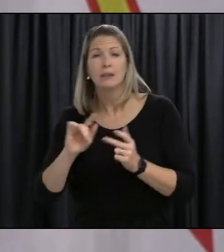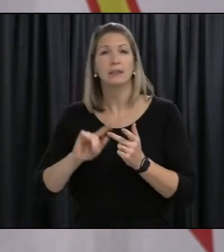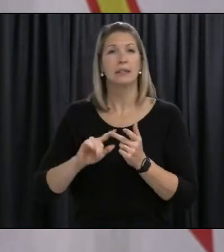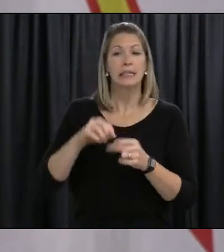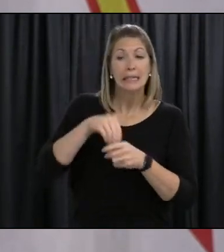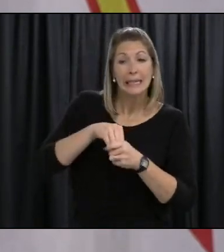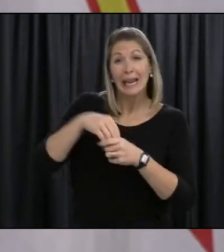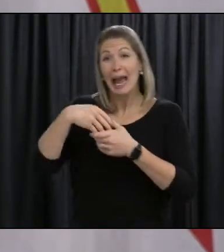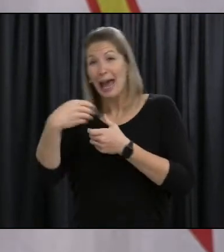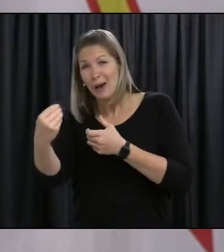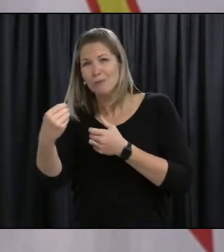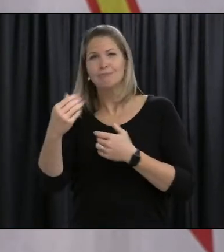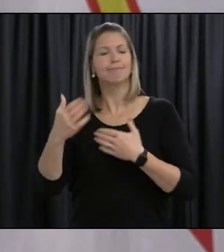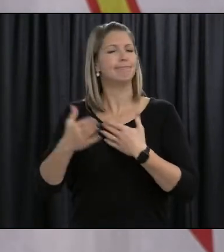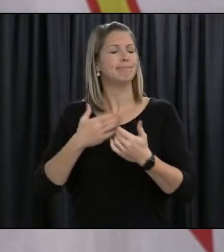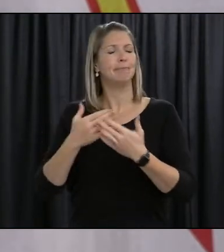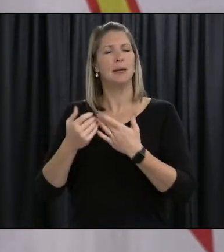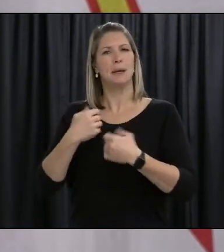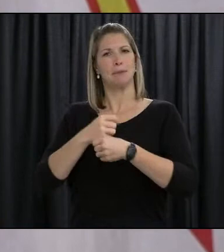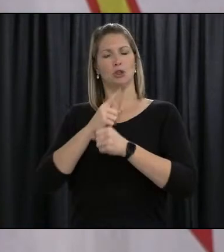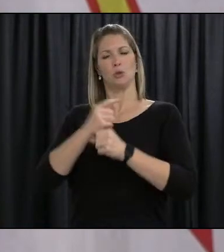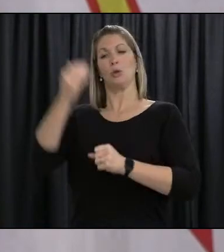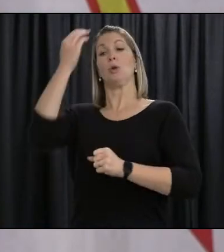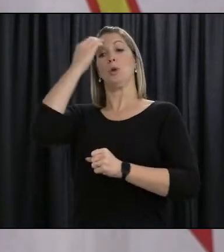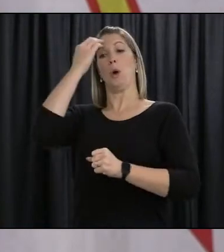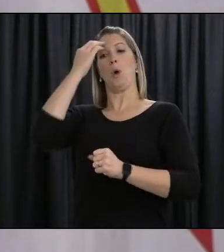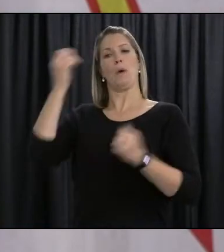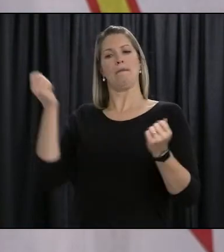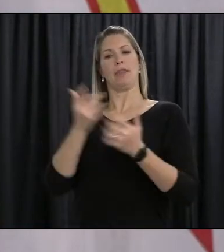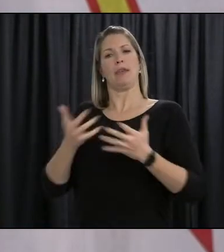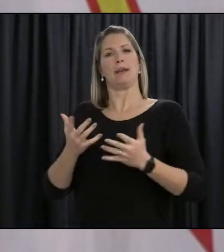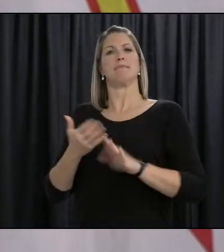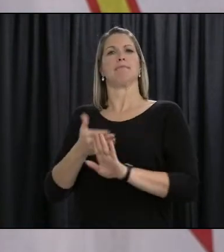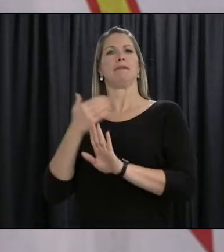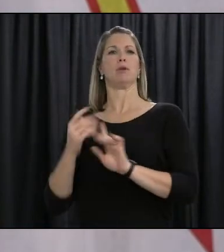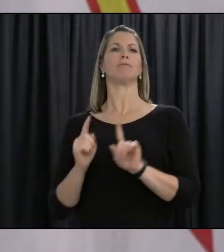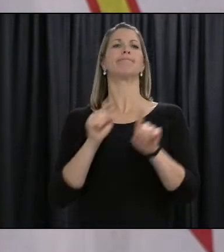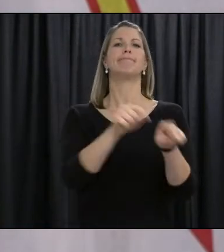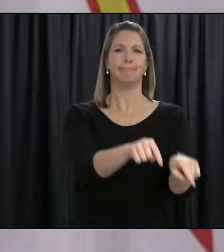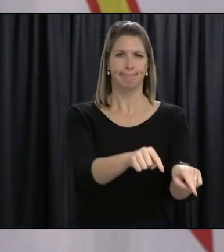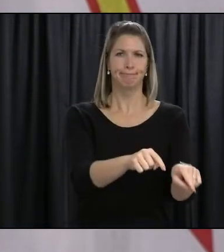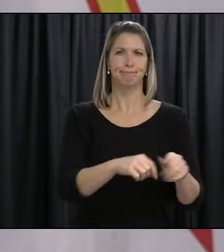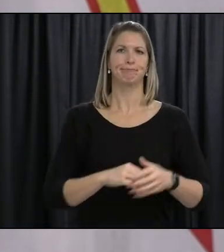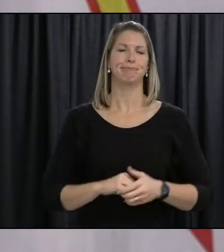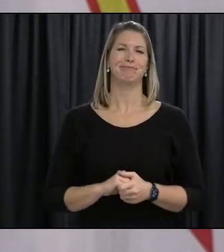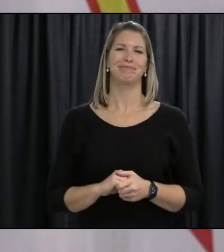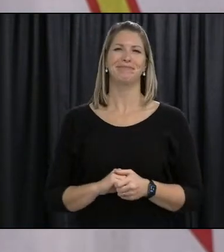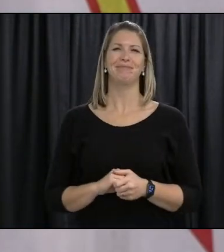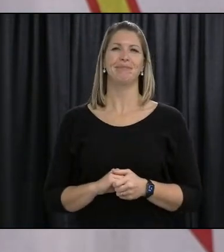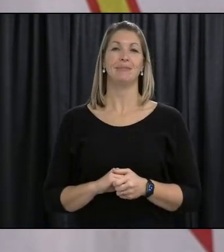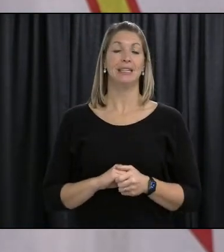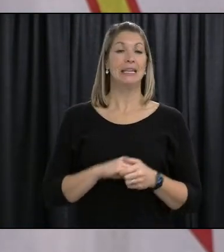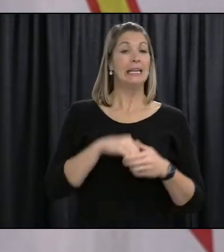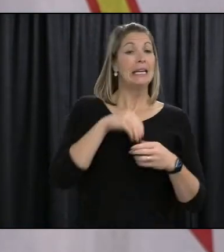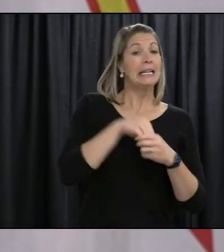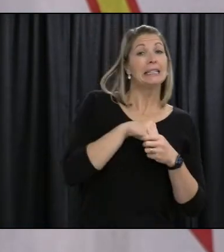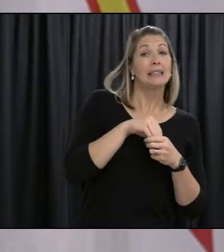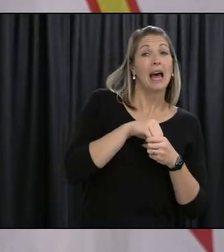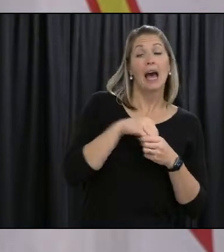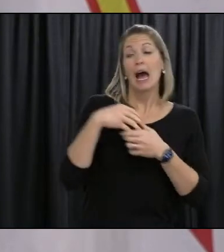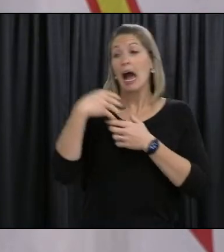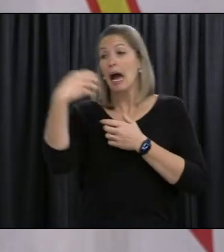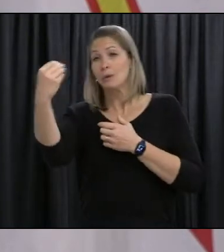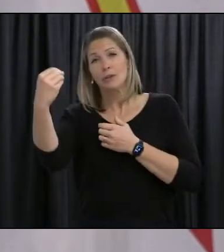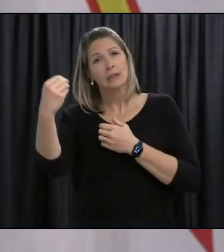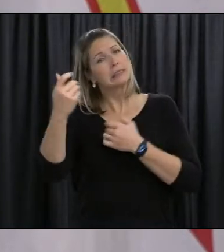activity and make an informed choice. Inside or outside, people should continue to maintain 2-meter distance from